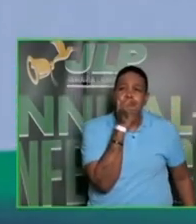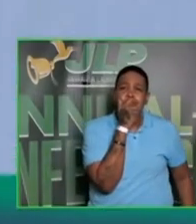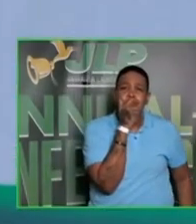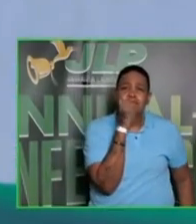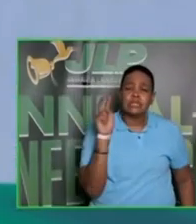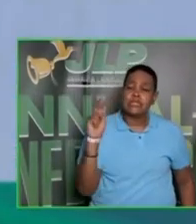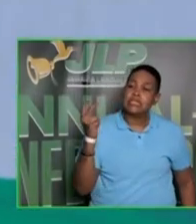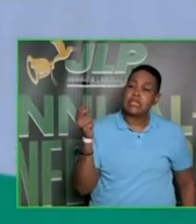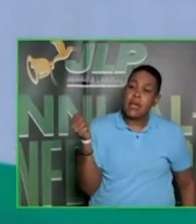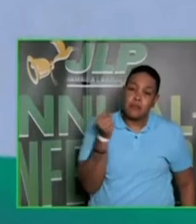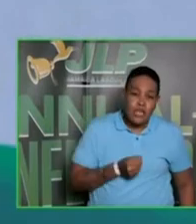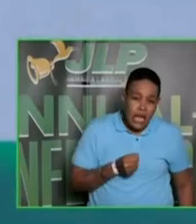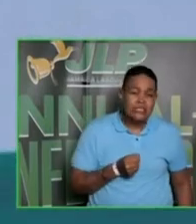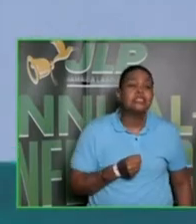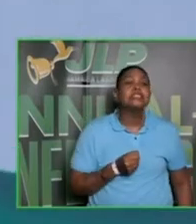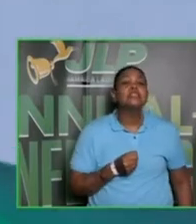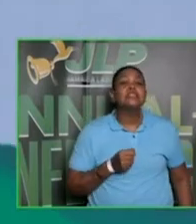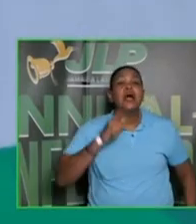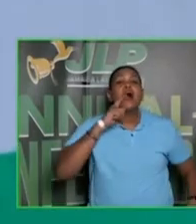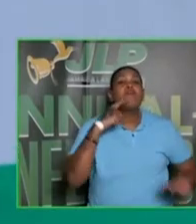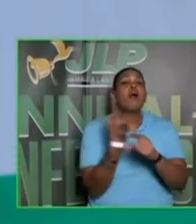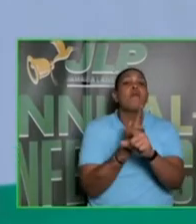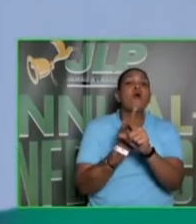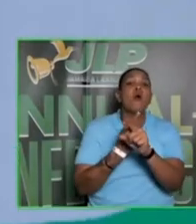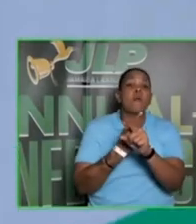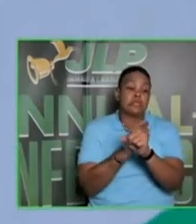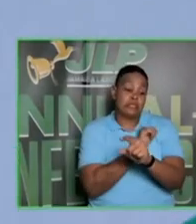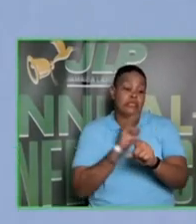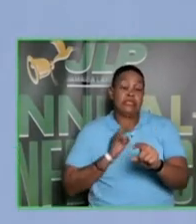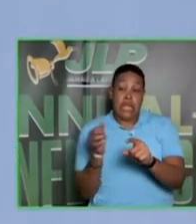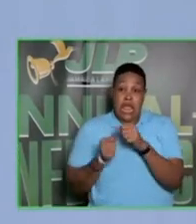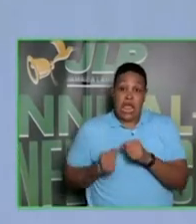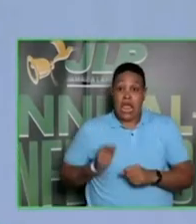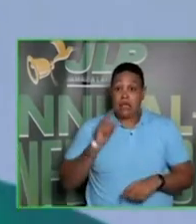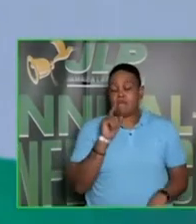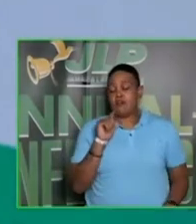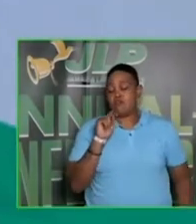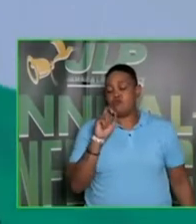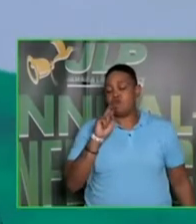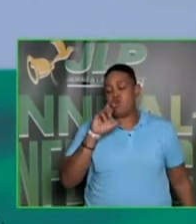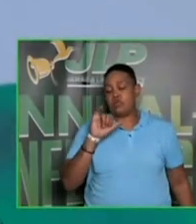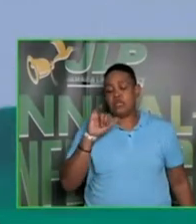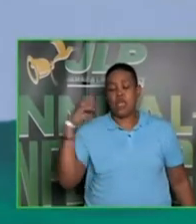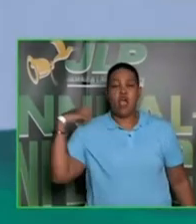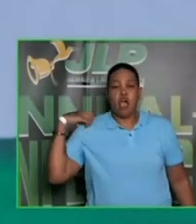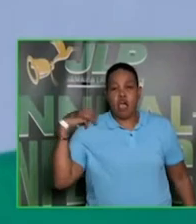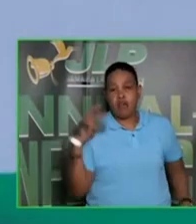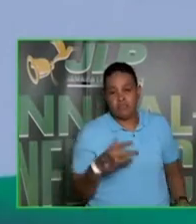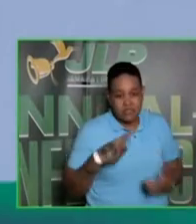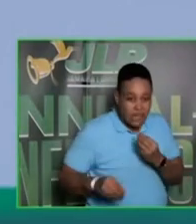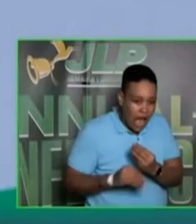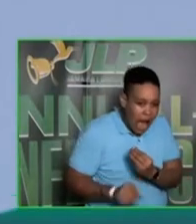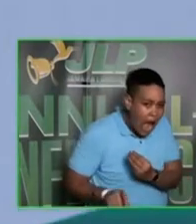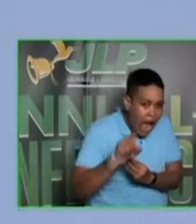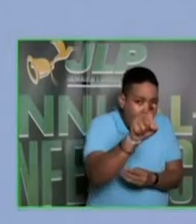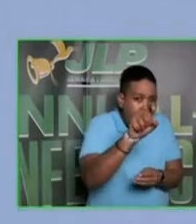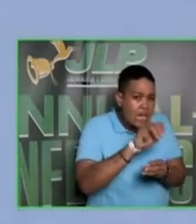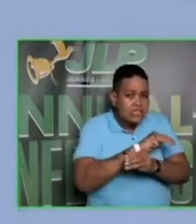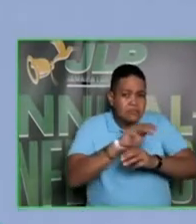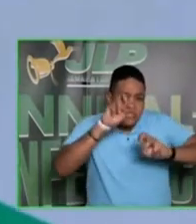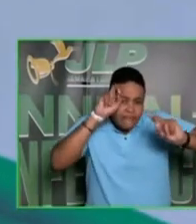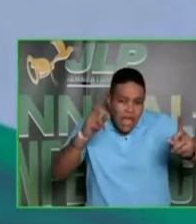deputizing of appropriate personnel as truancy officers. I have asked the Minister of